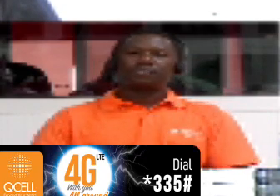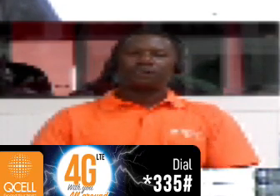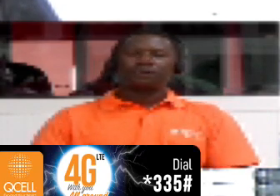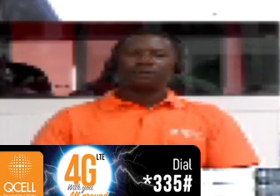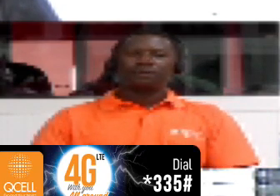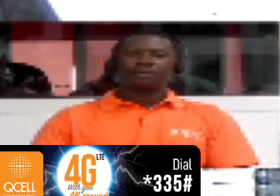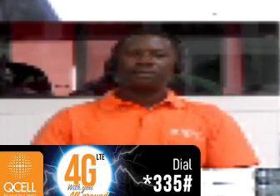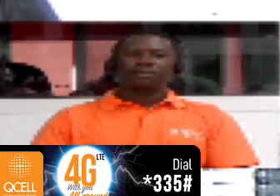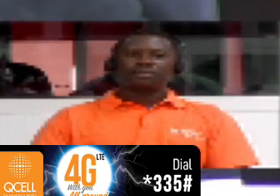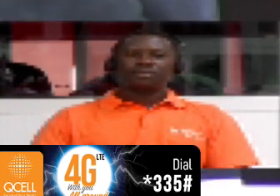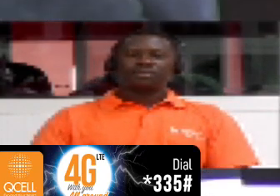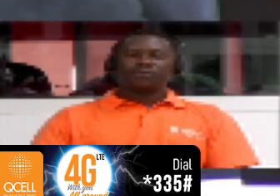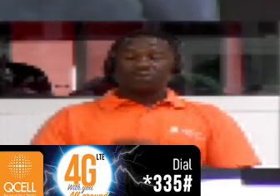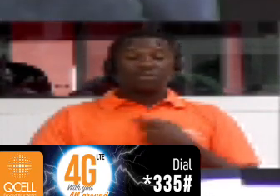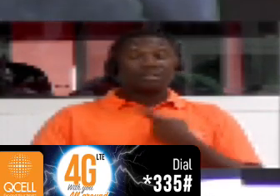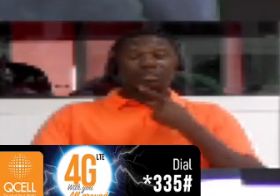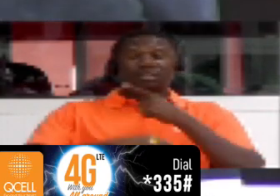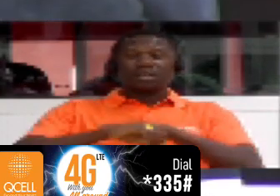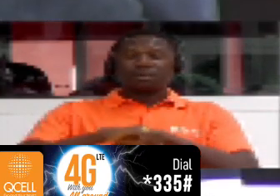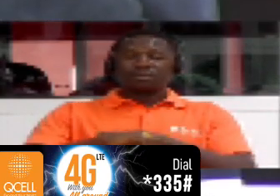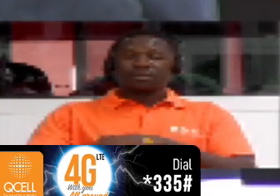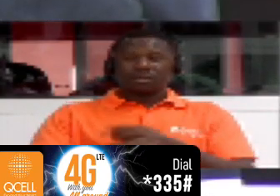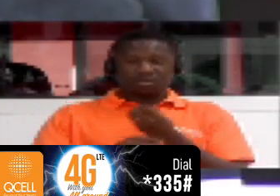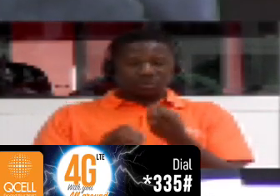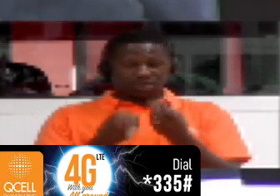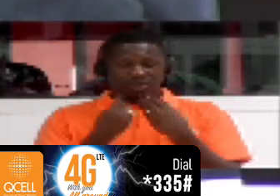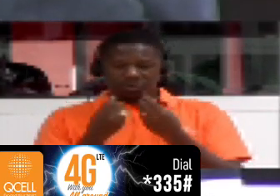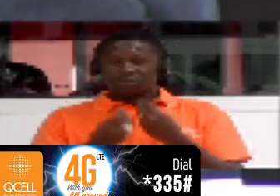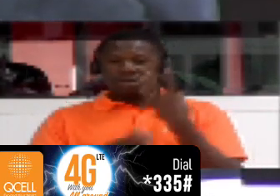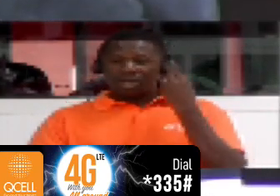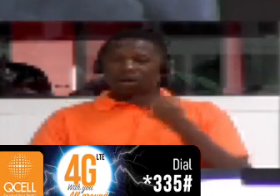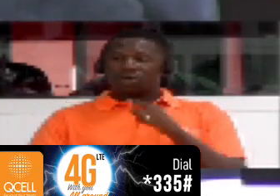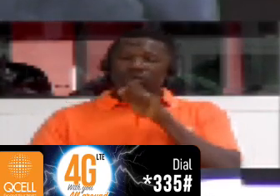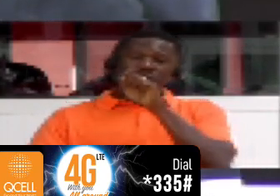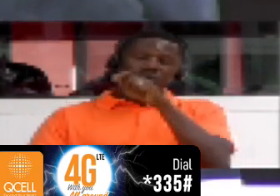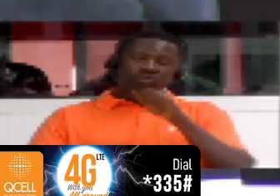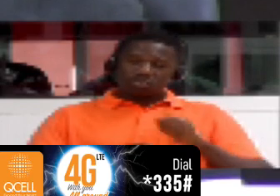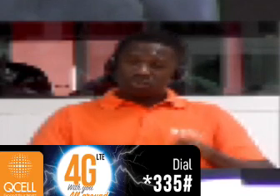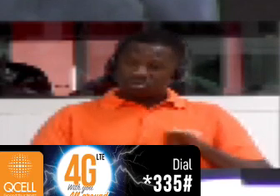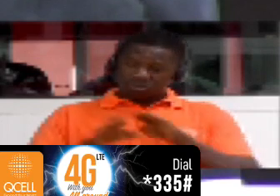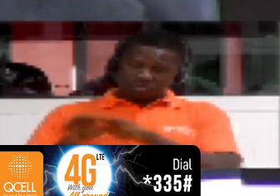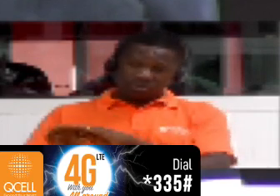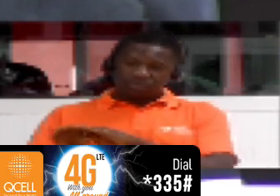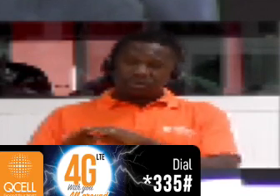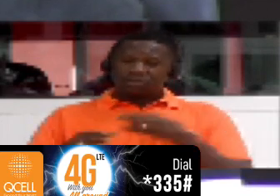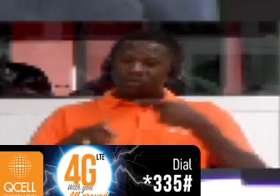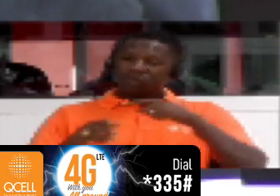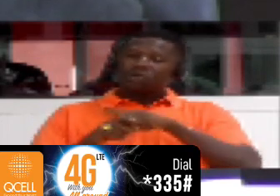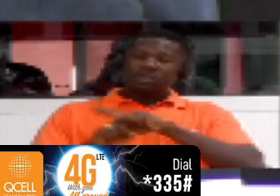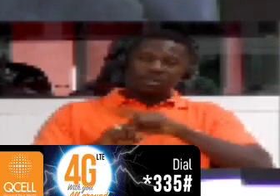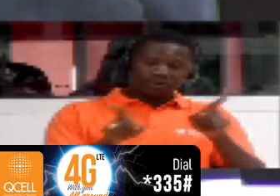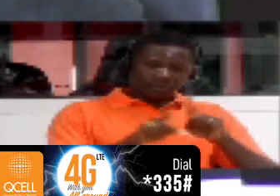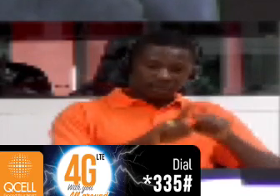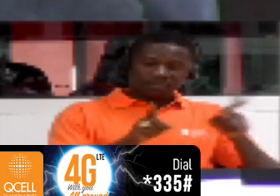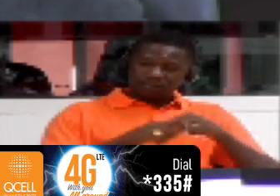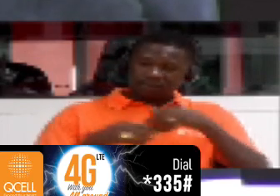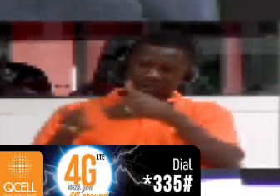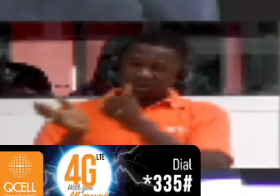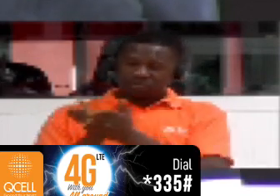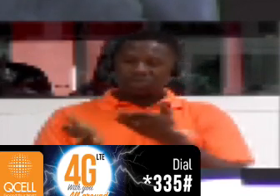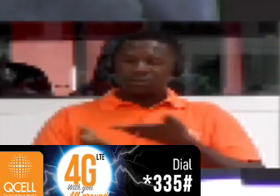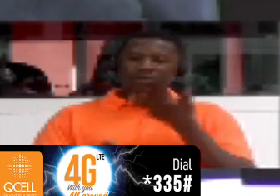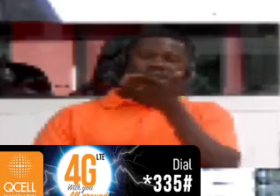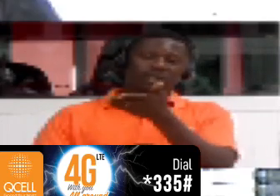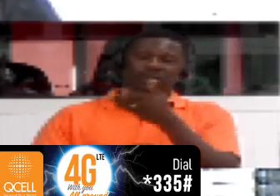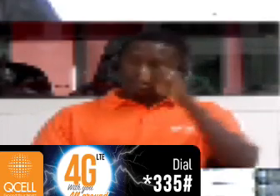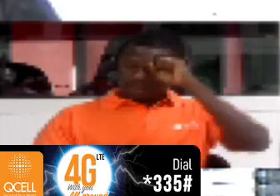2016. And during this period, can you tell us how you moved into different units whilst you were at the